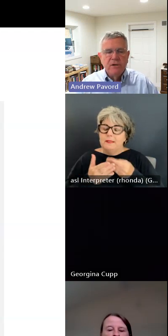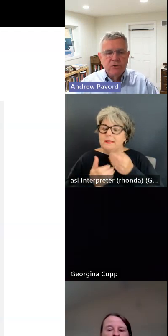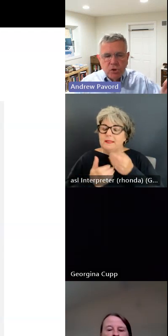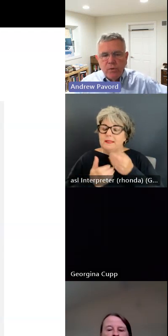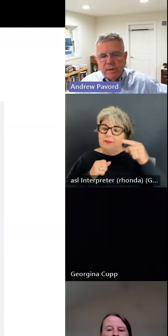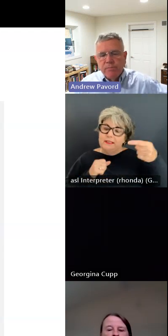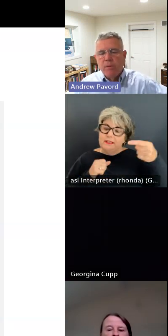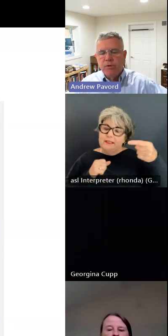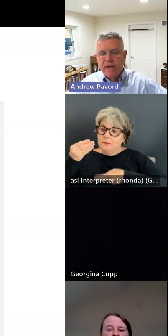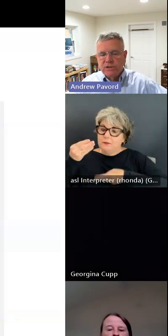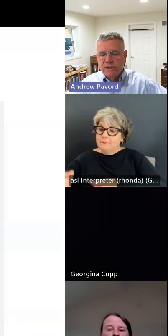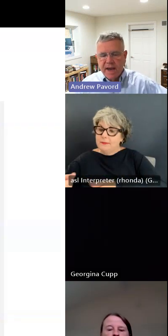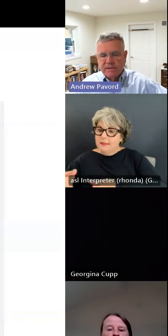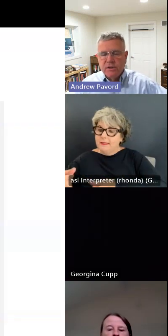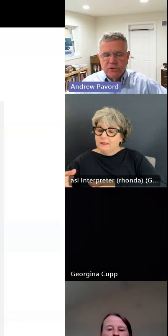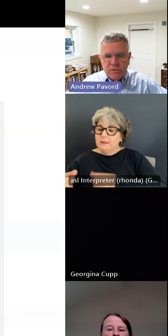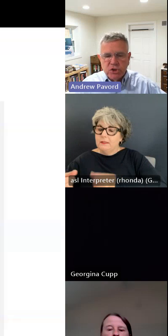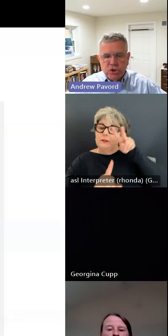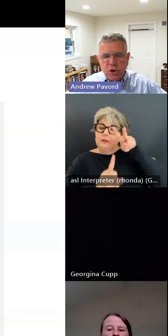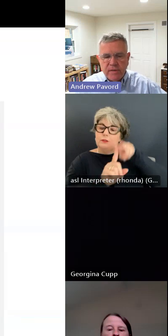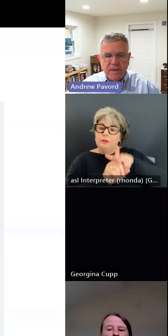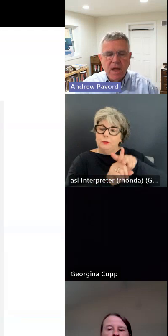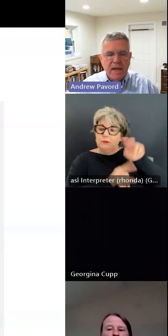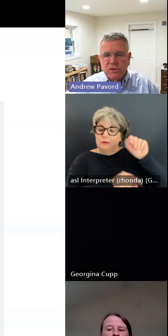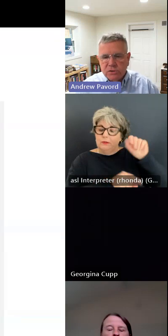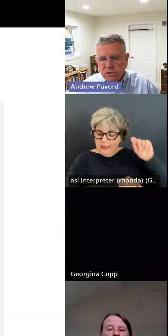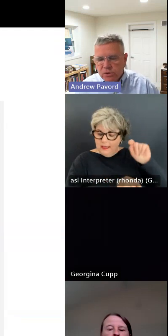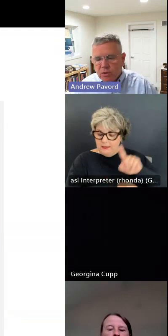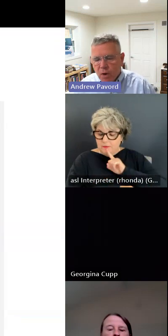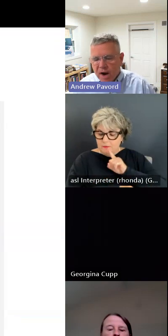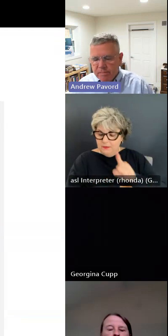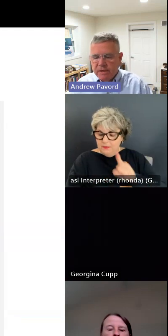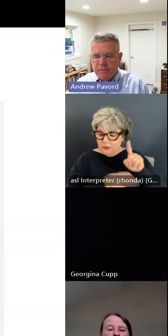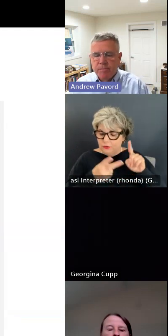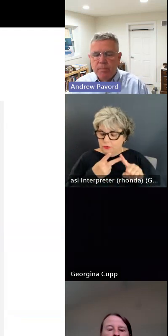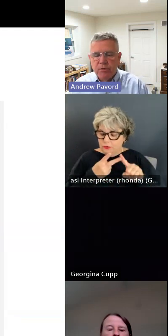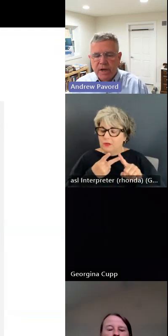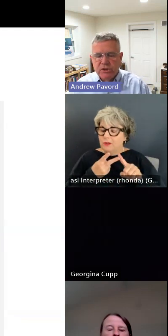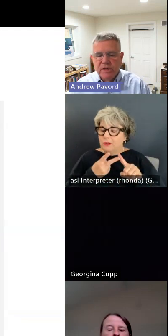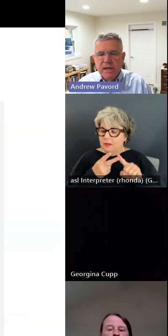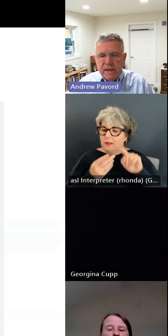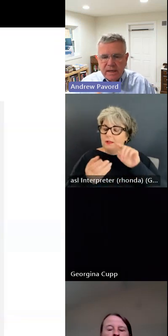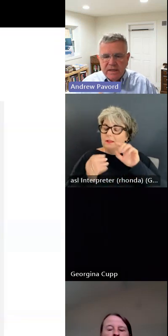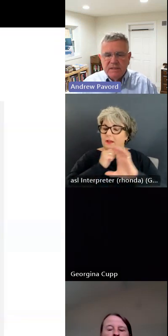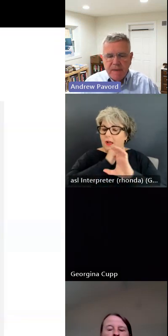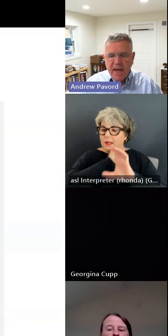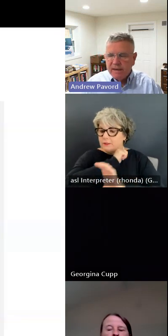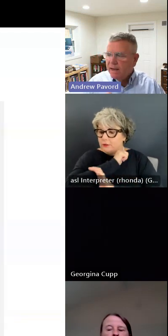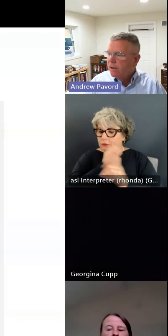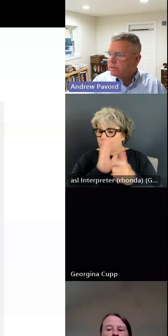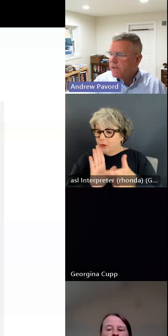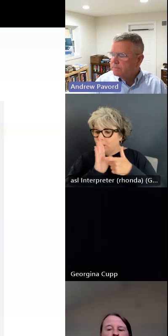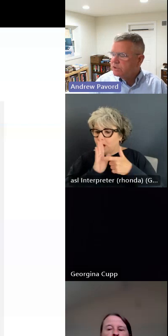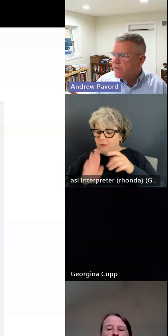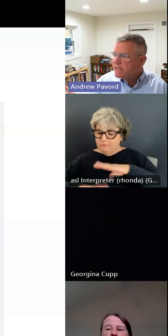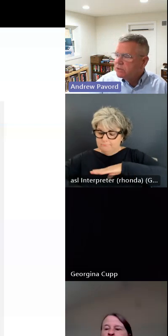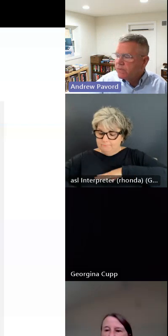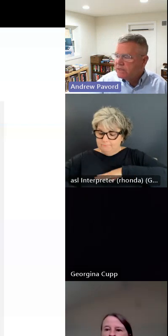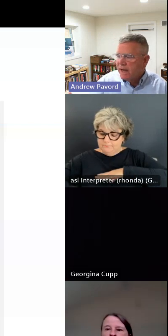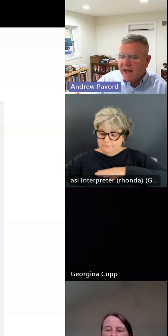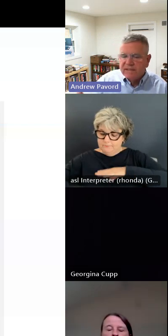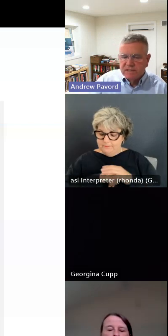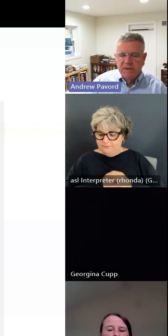spent to an appropriation act to ensure that the constitutional requirement of appropriation is met at all times.